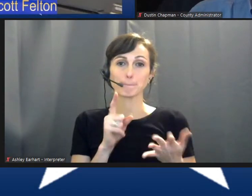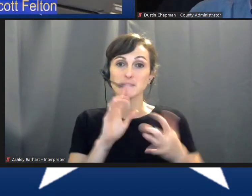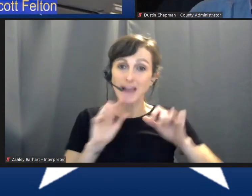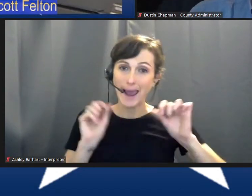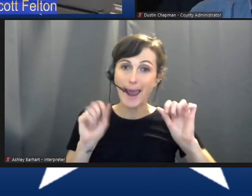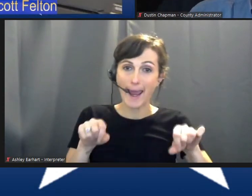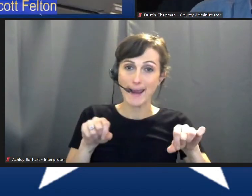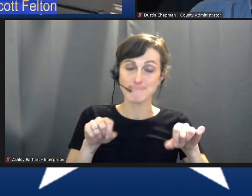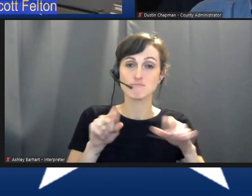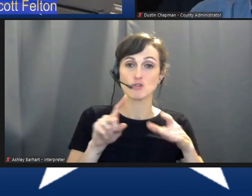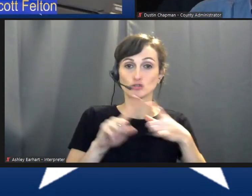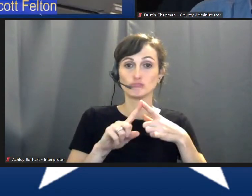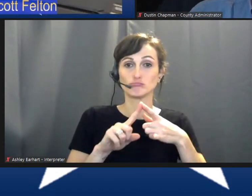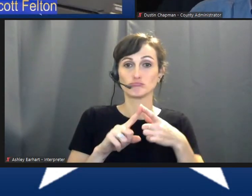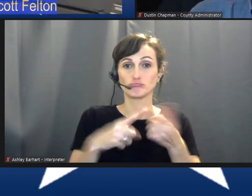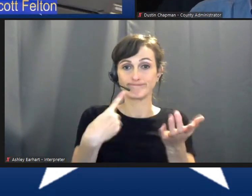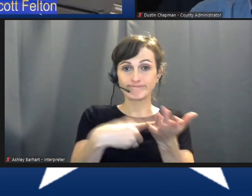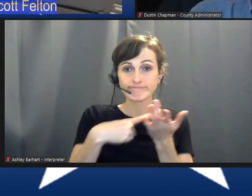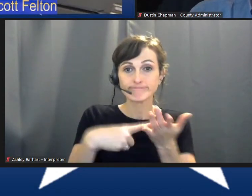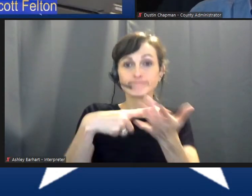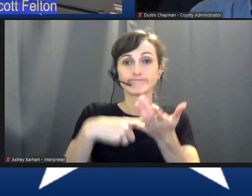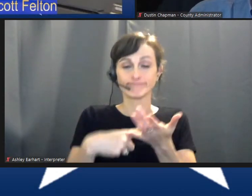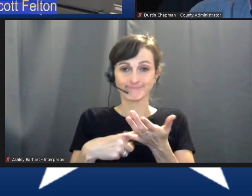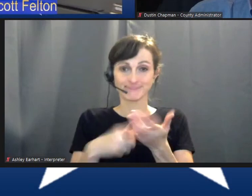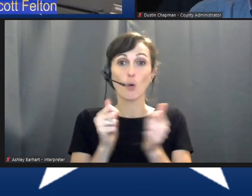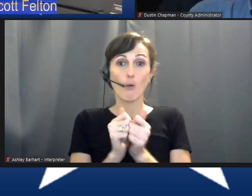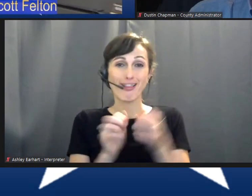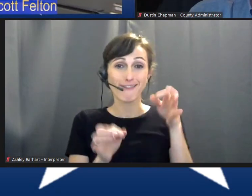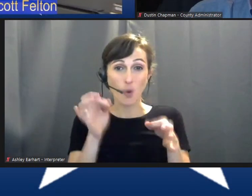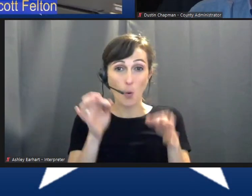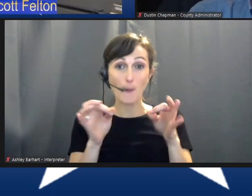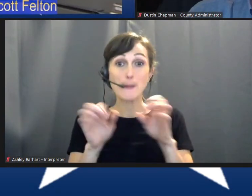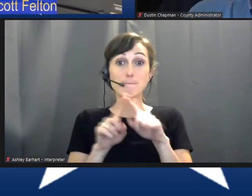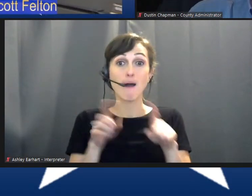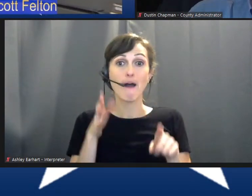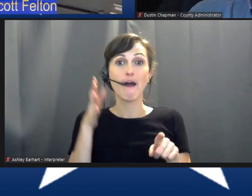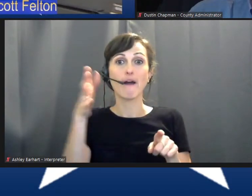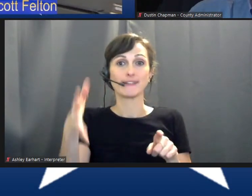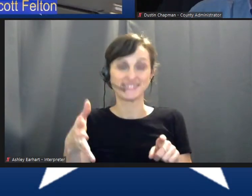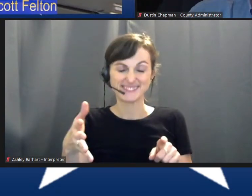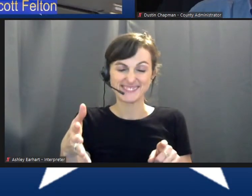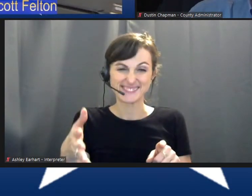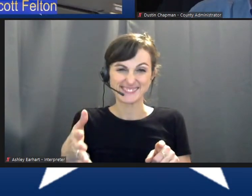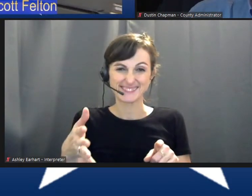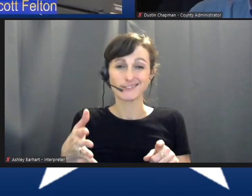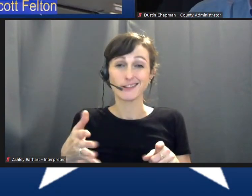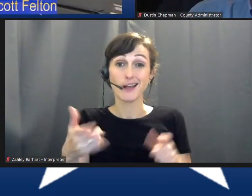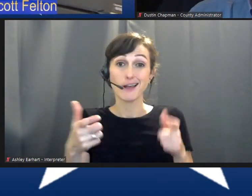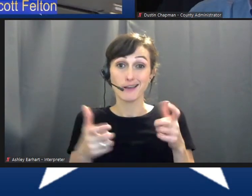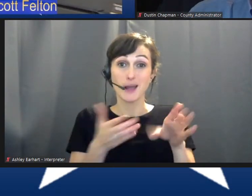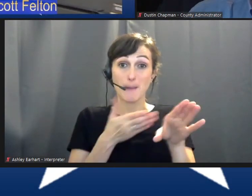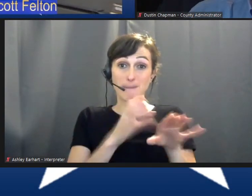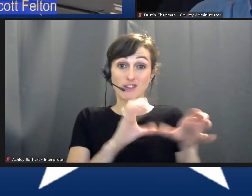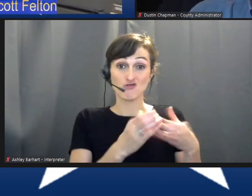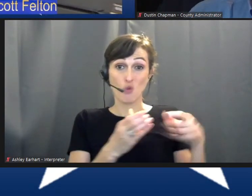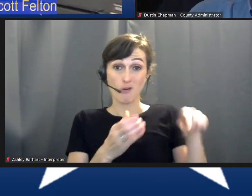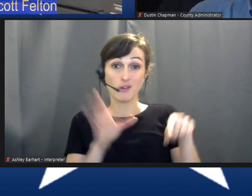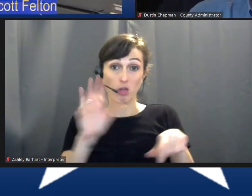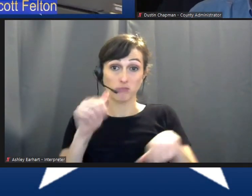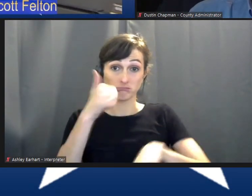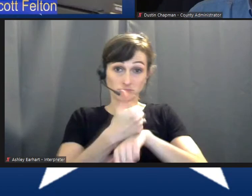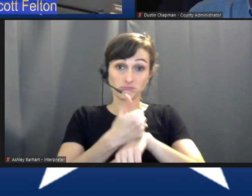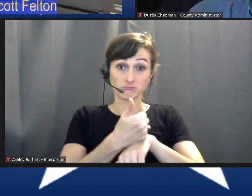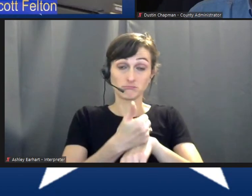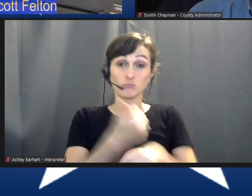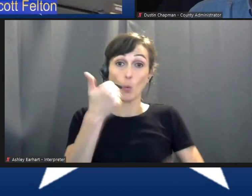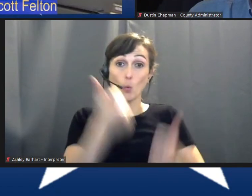debate that with the court, but at the end, it's a majority of the court is gonna set that priority, so, everybody needs